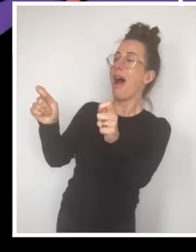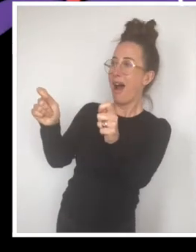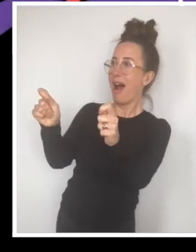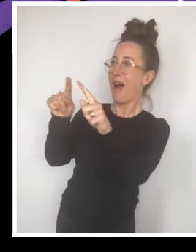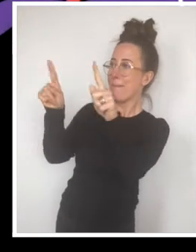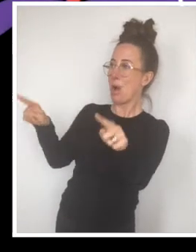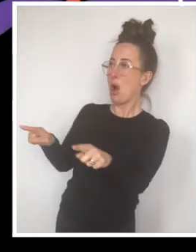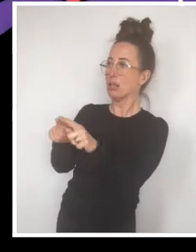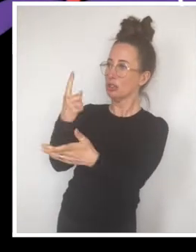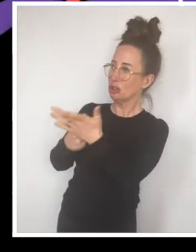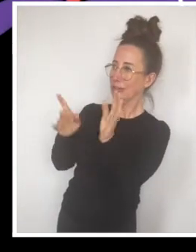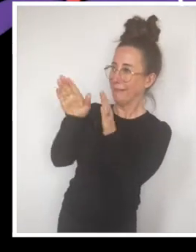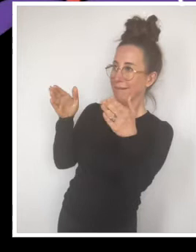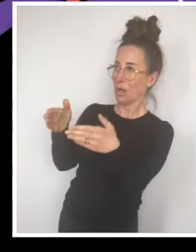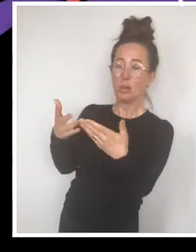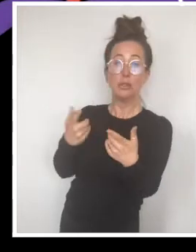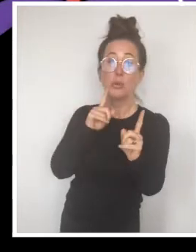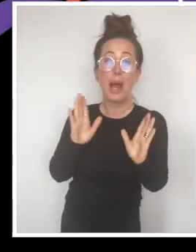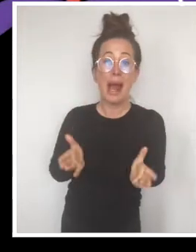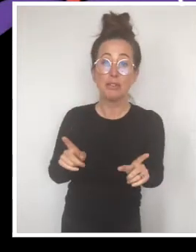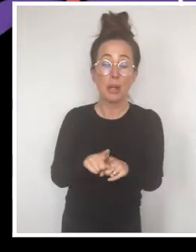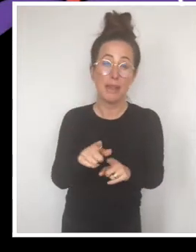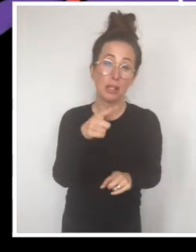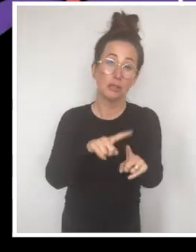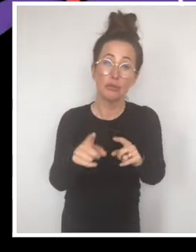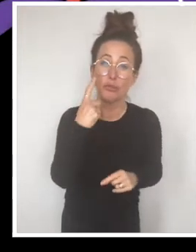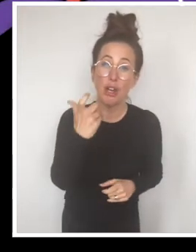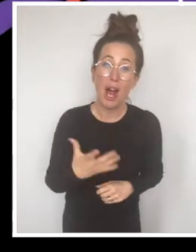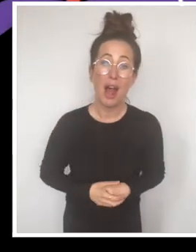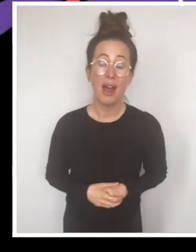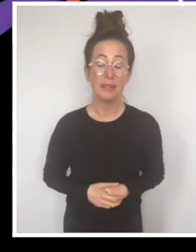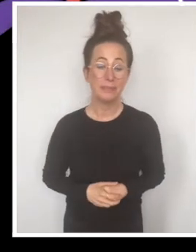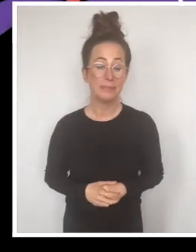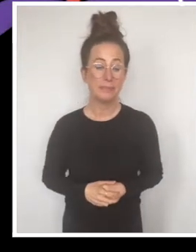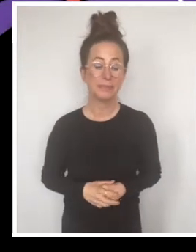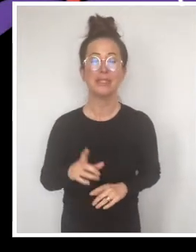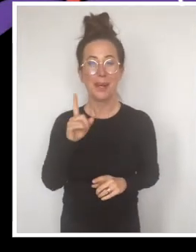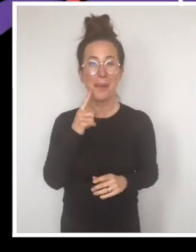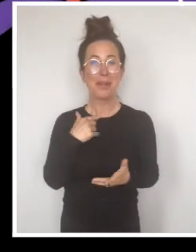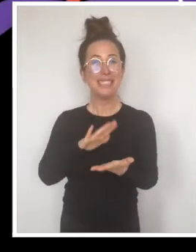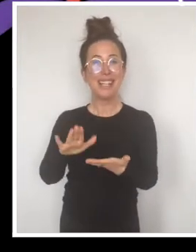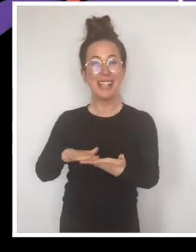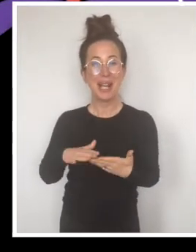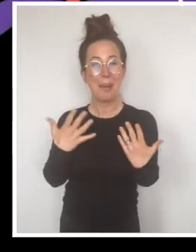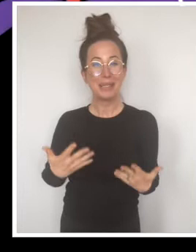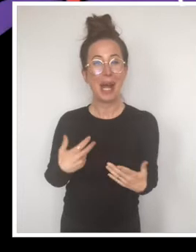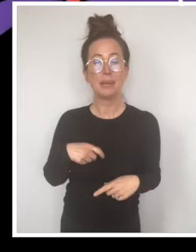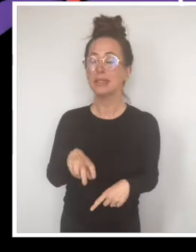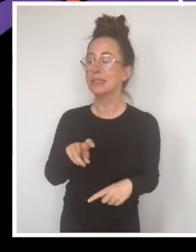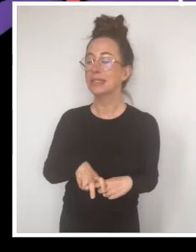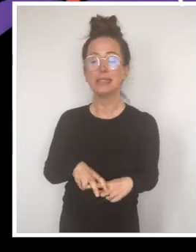could do, but you don't have to. So I'm going to do a bit of tidying. And then I'm going to sit down and just